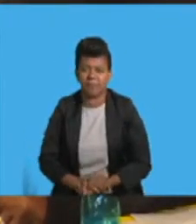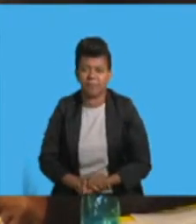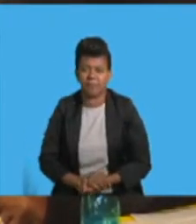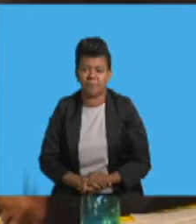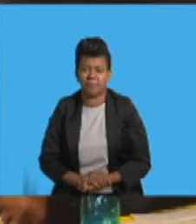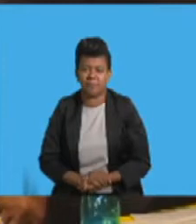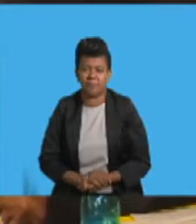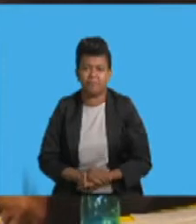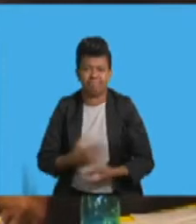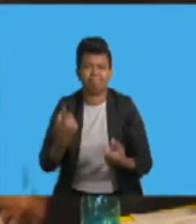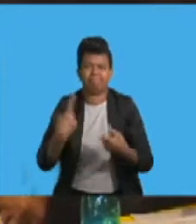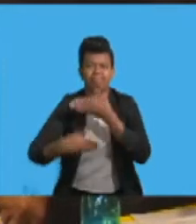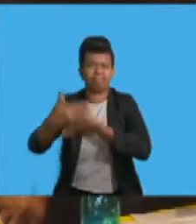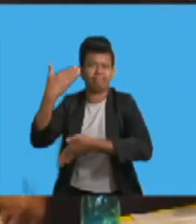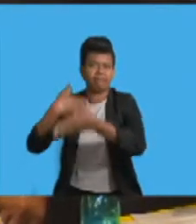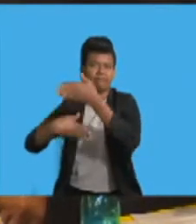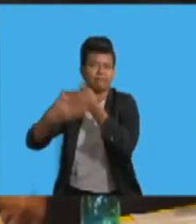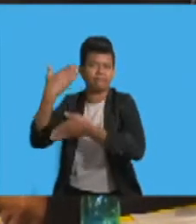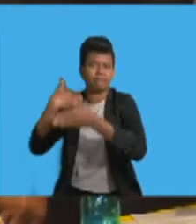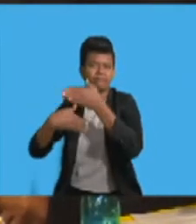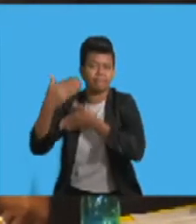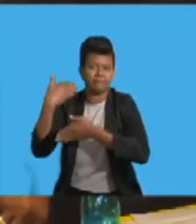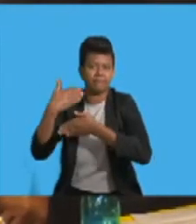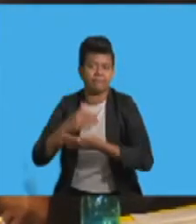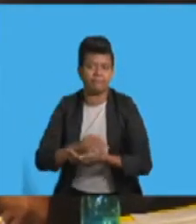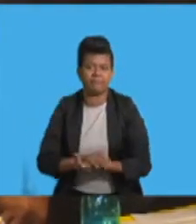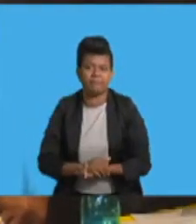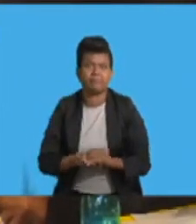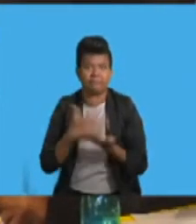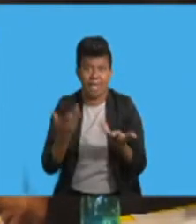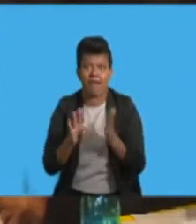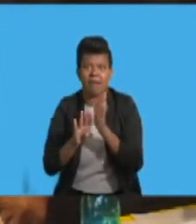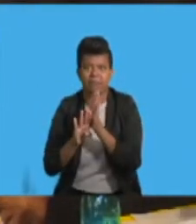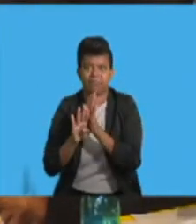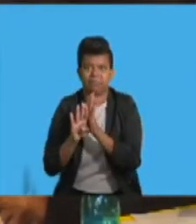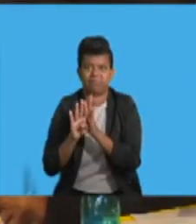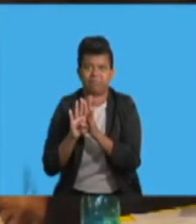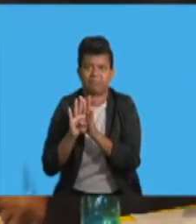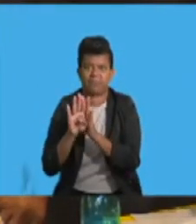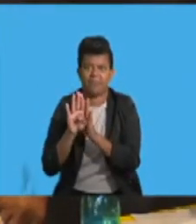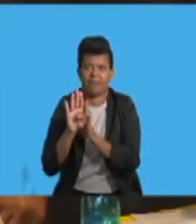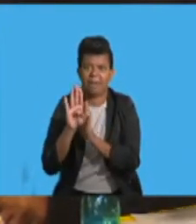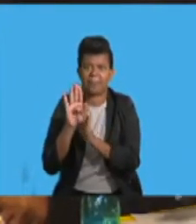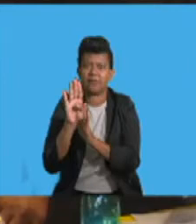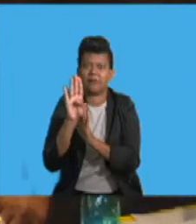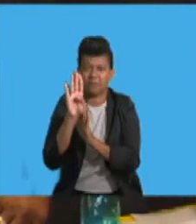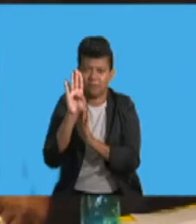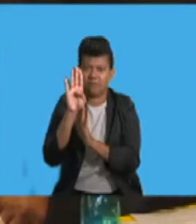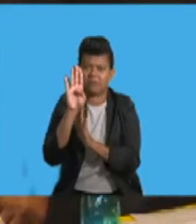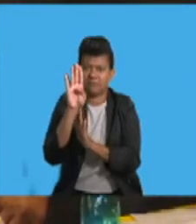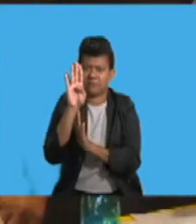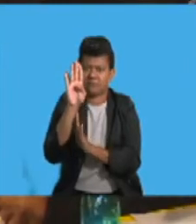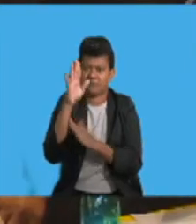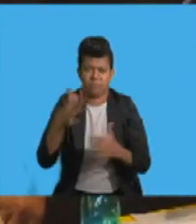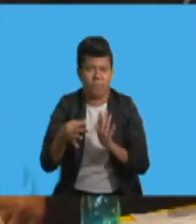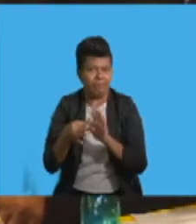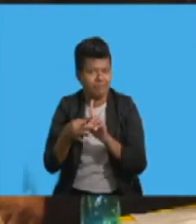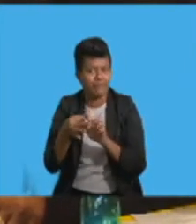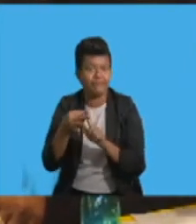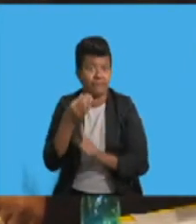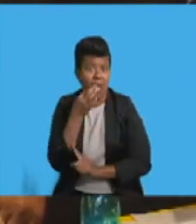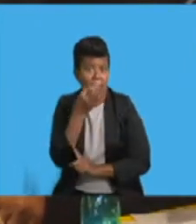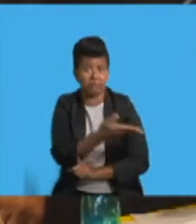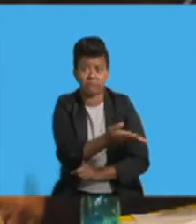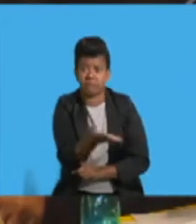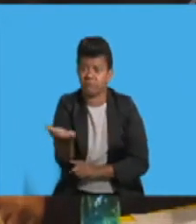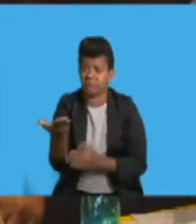past, given the developments that has taken place. And I only urge the public, of